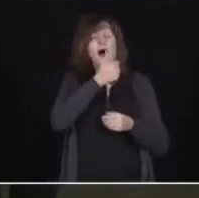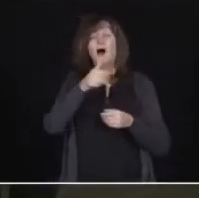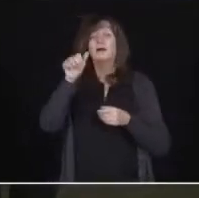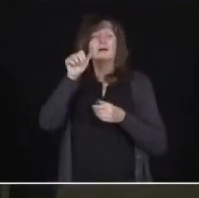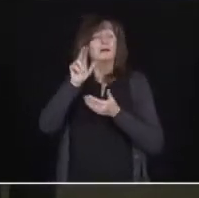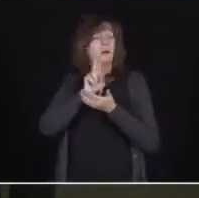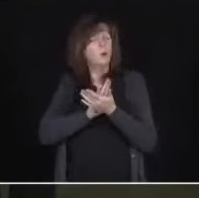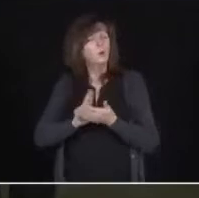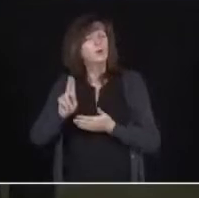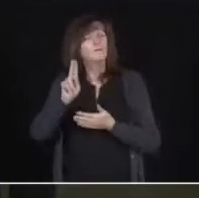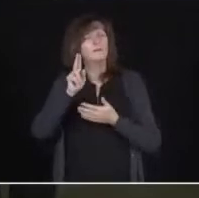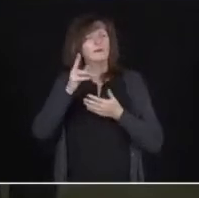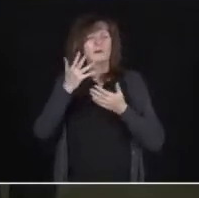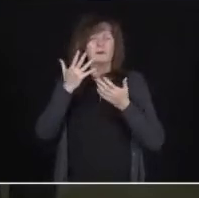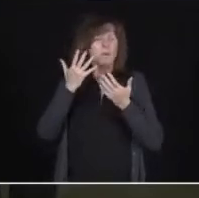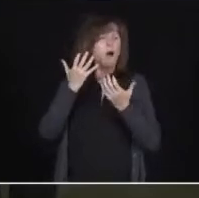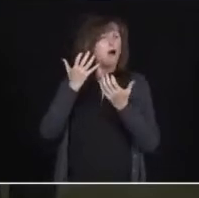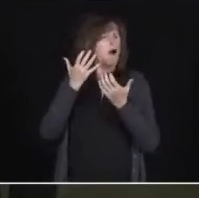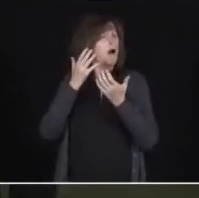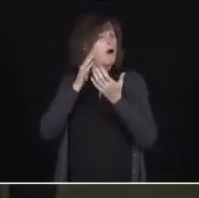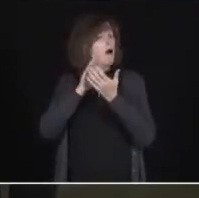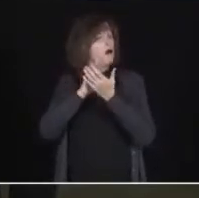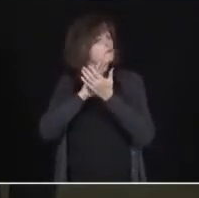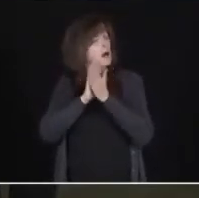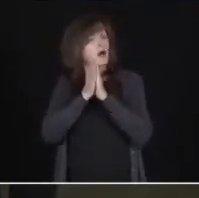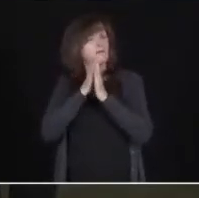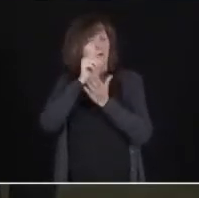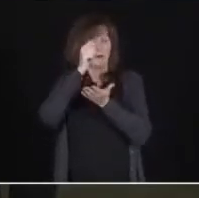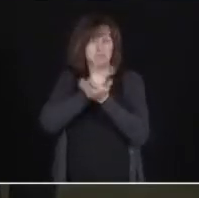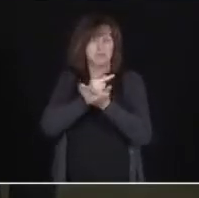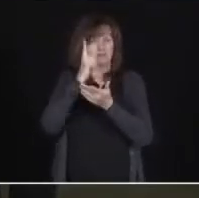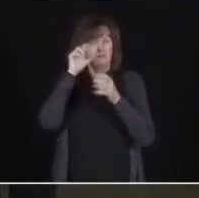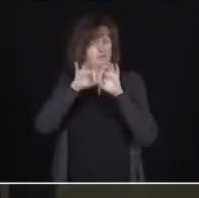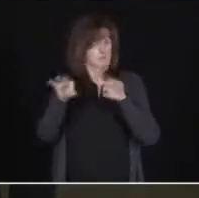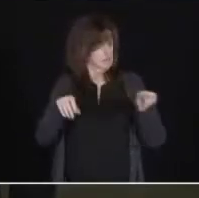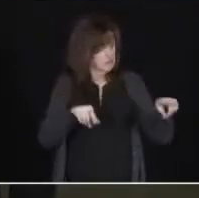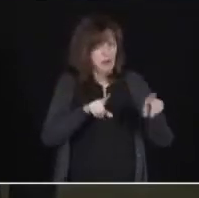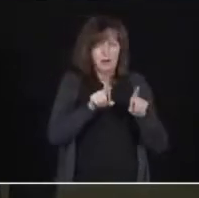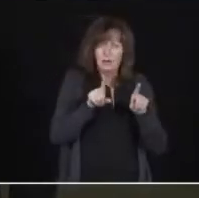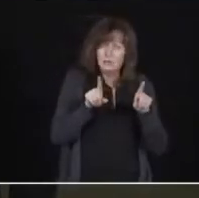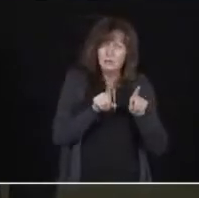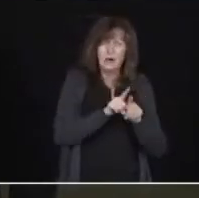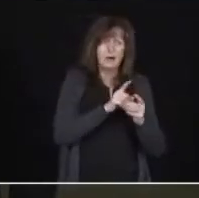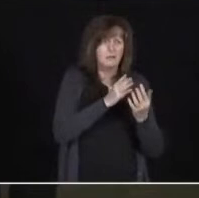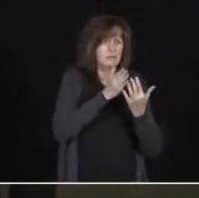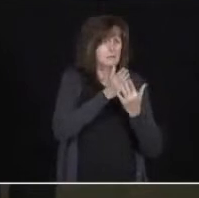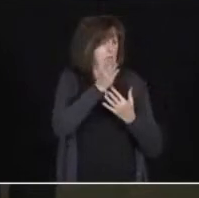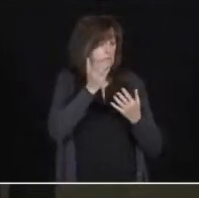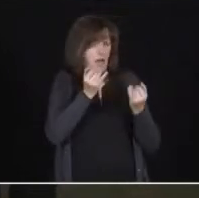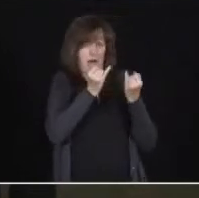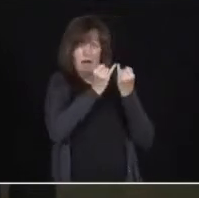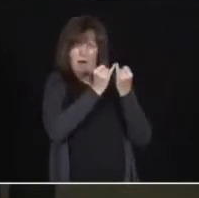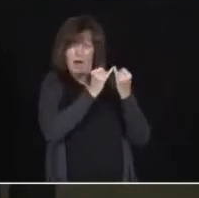going through it, and it's an independent process, and we'll see what happens. Follow up.